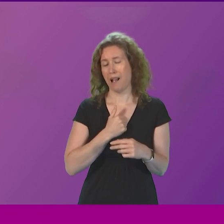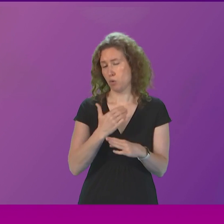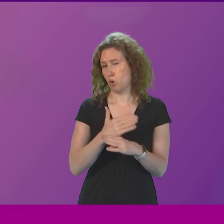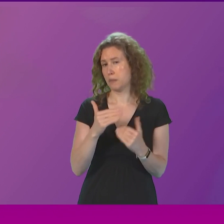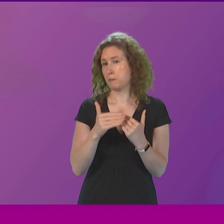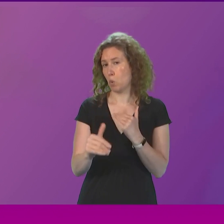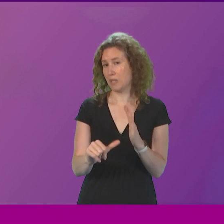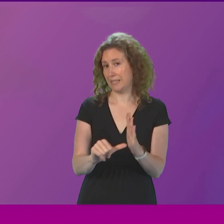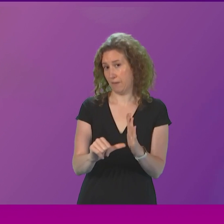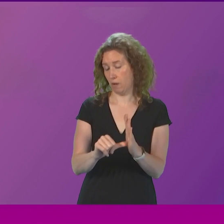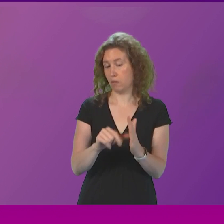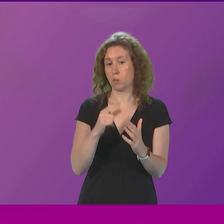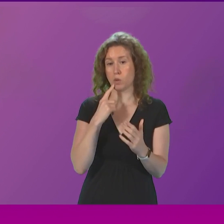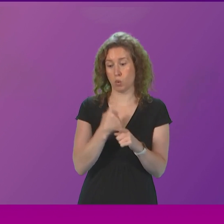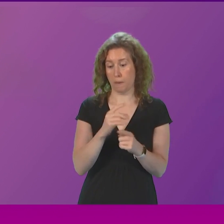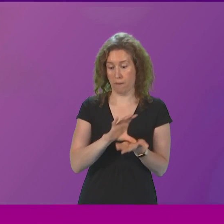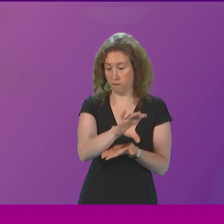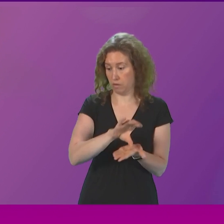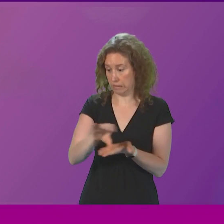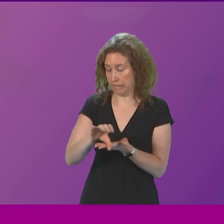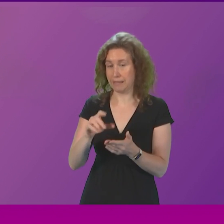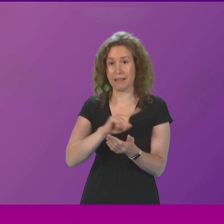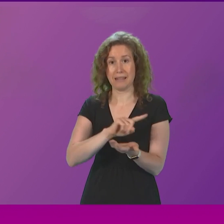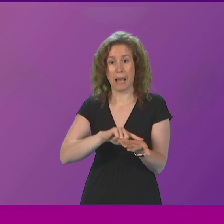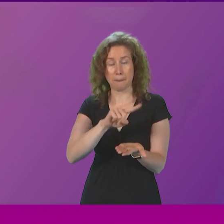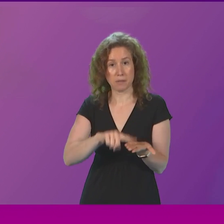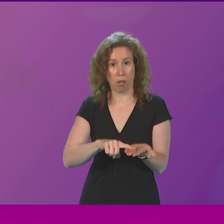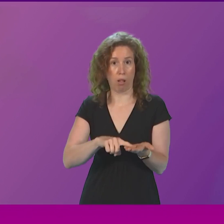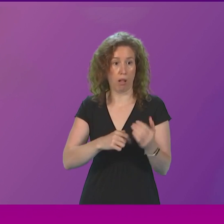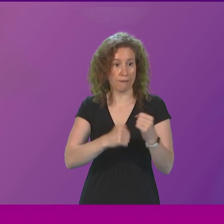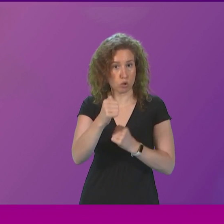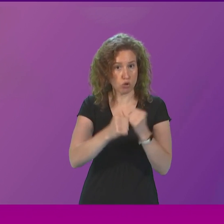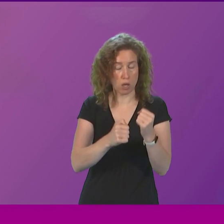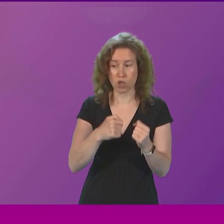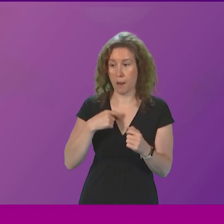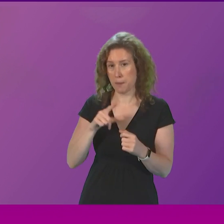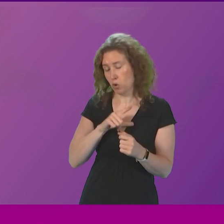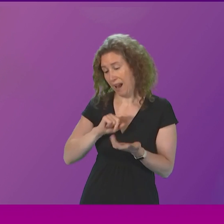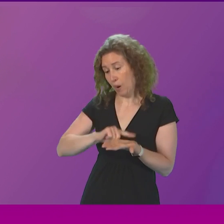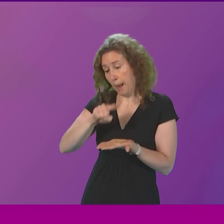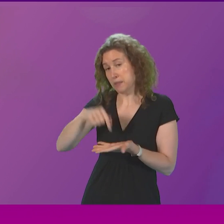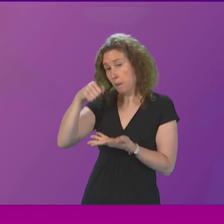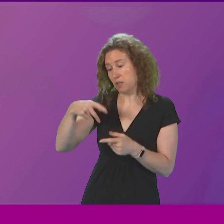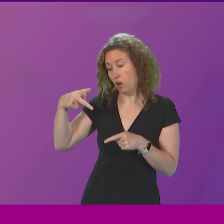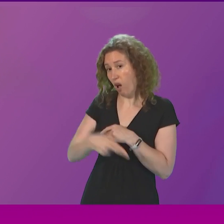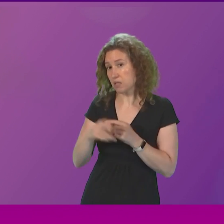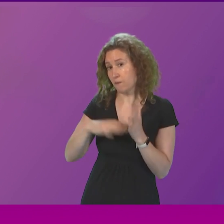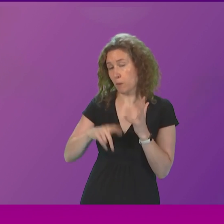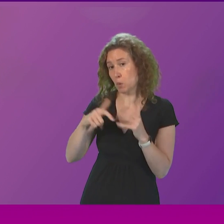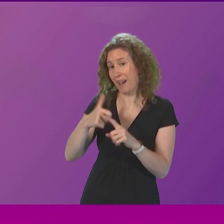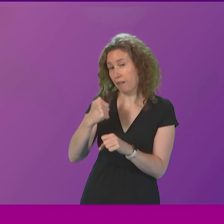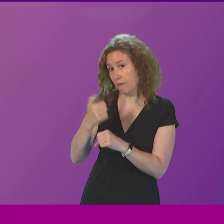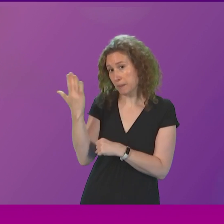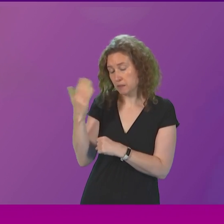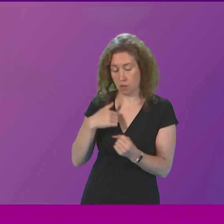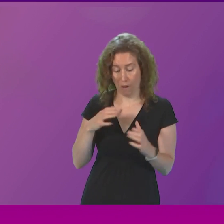difficult when it comes to capital infrastructure projects is the continued cut to our capital budget by the UK Government over the years. Therefore, we have, of course, a